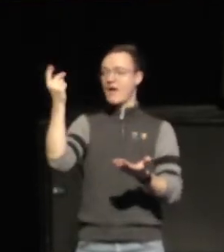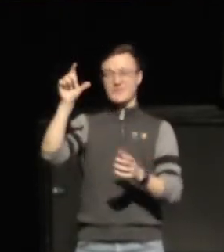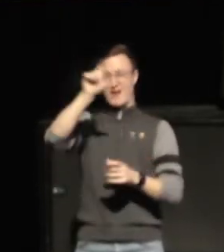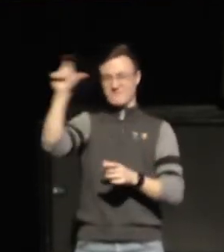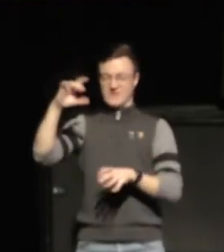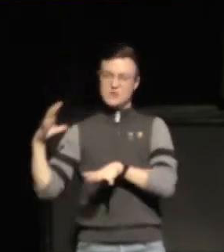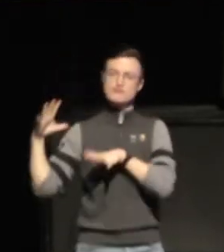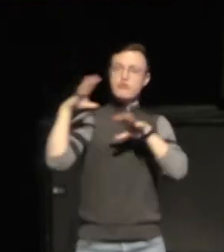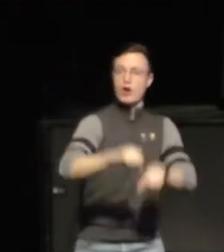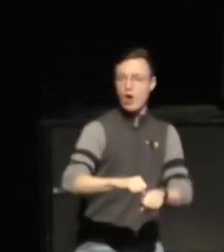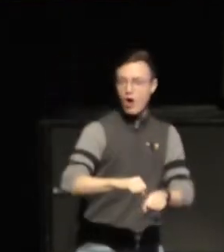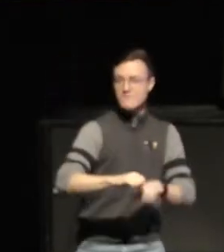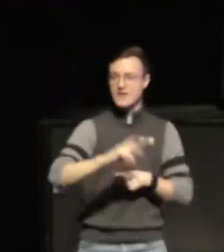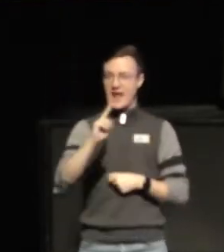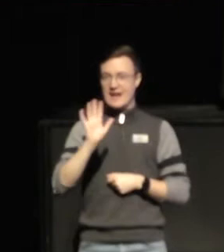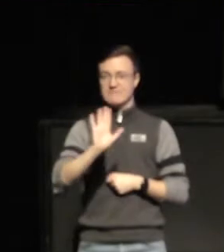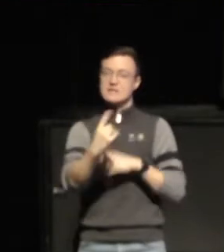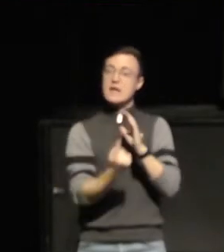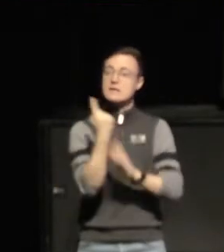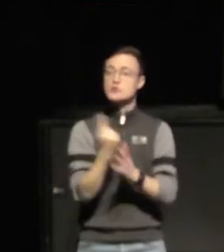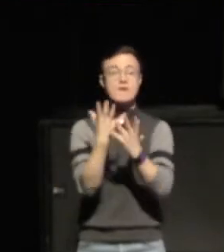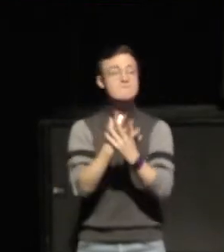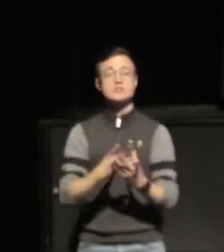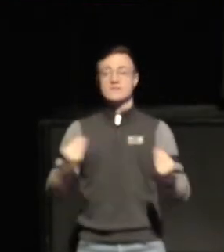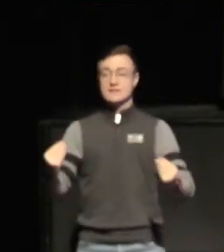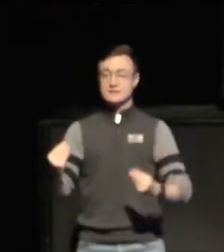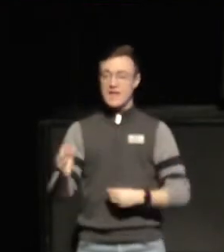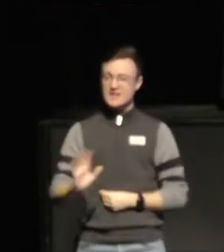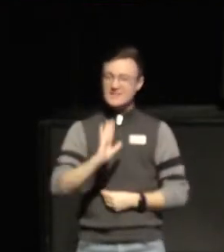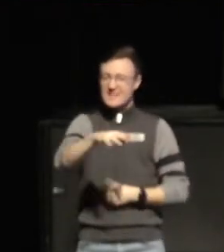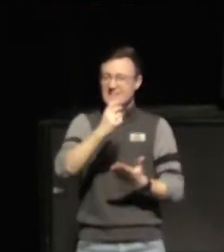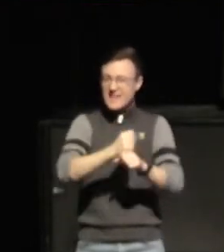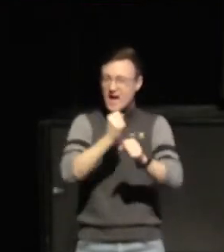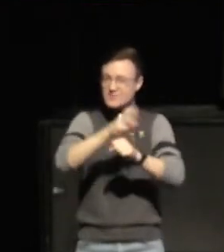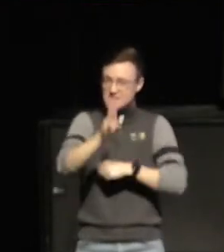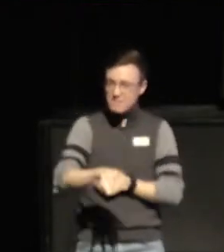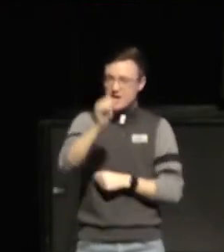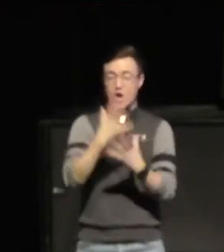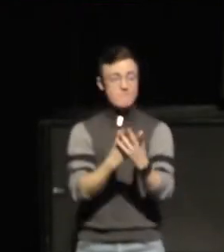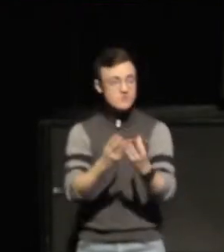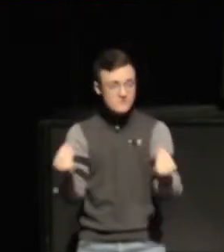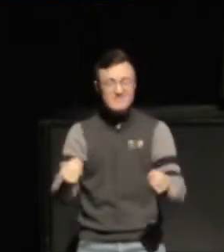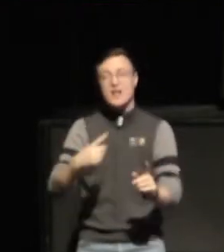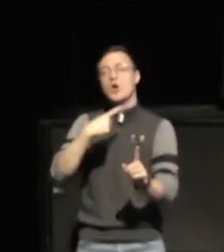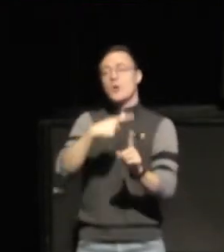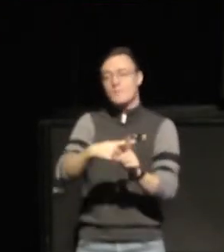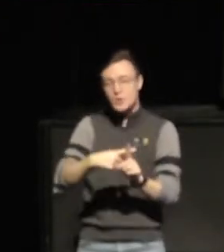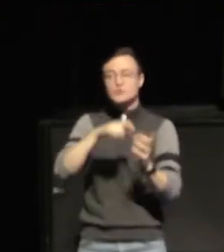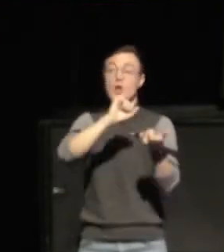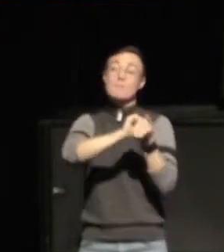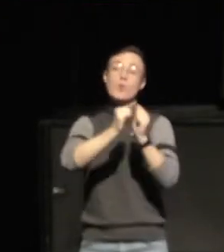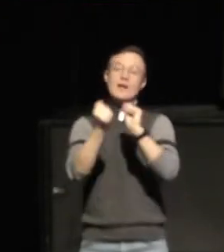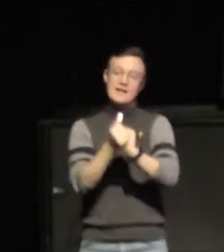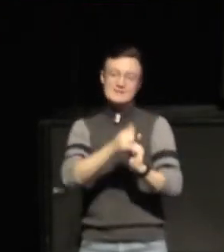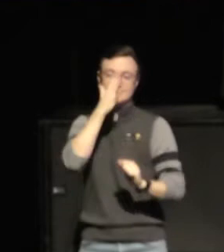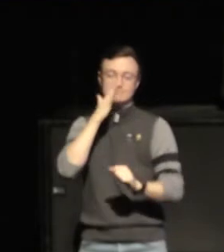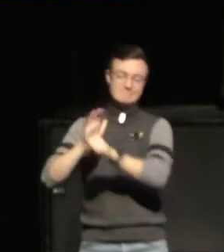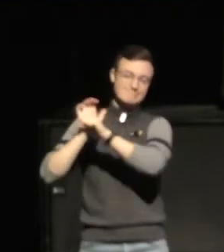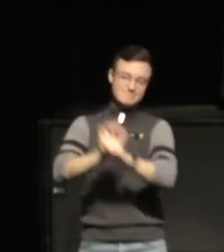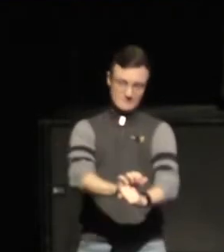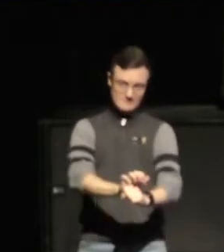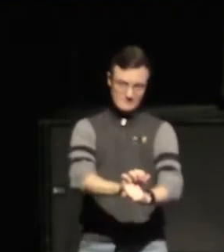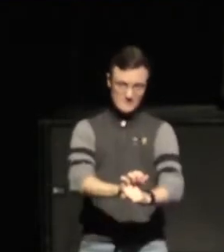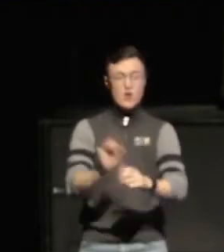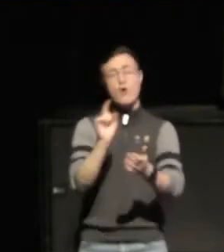grabbing, hazardous working conditions, and political repression. So defenders of peasants' rights have also been